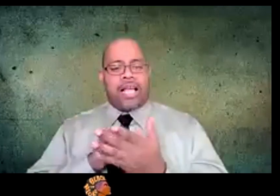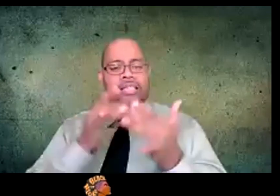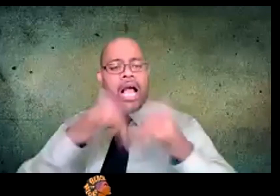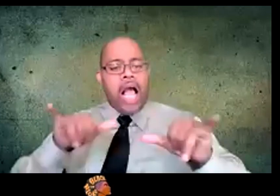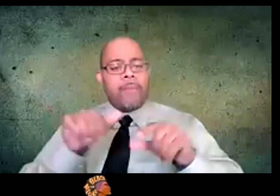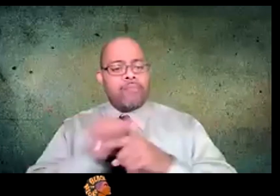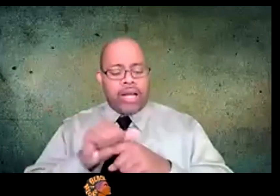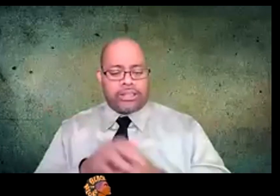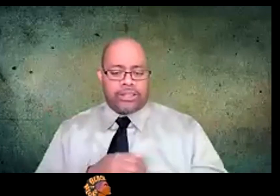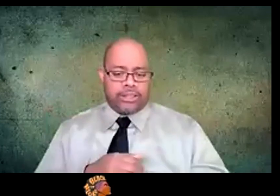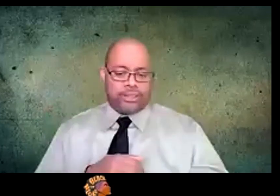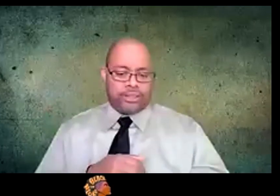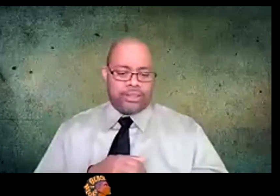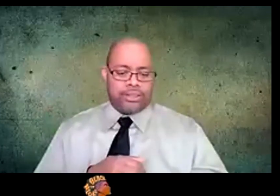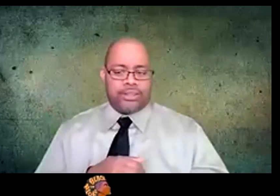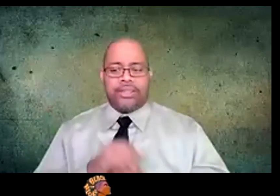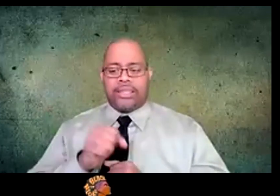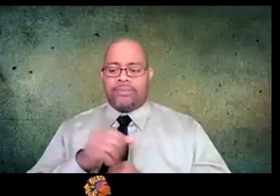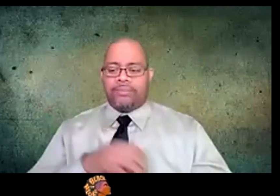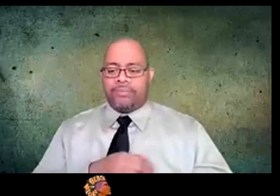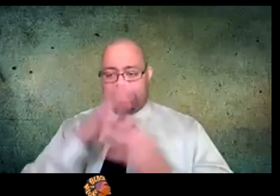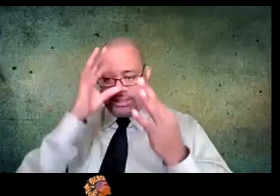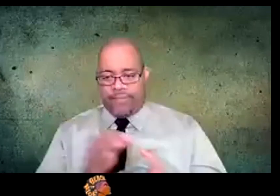moment? Yeah, definitely.